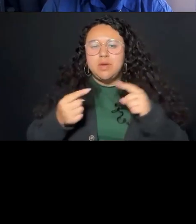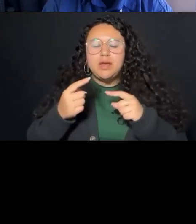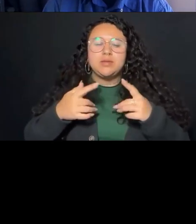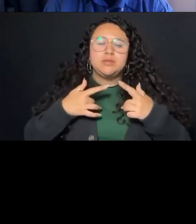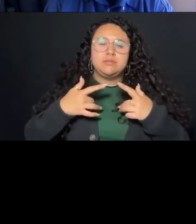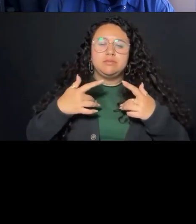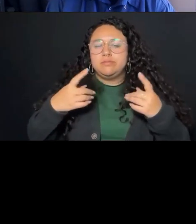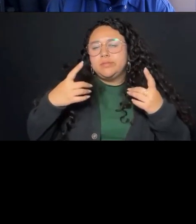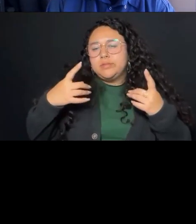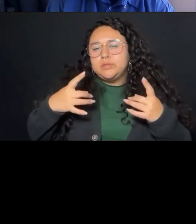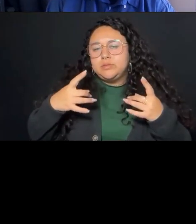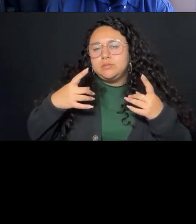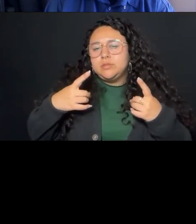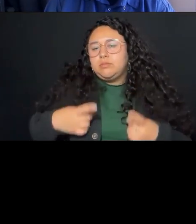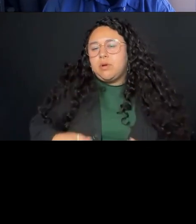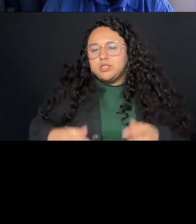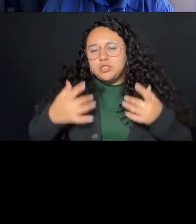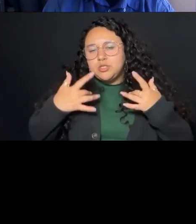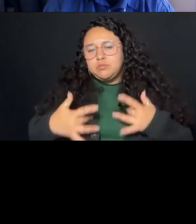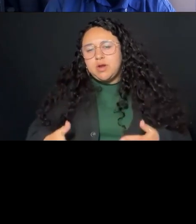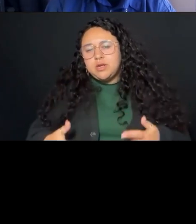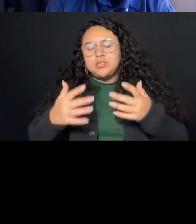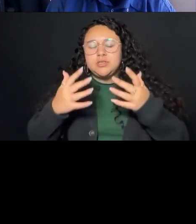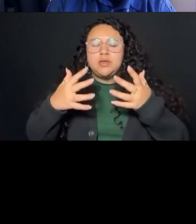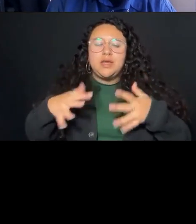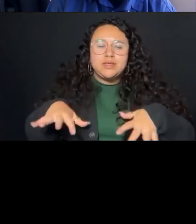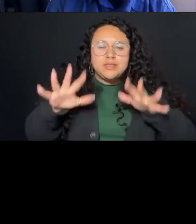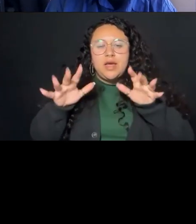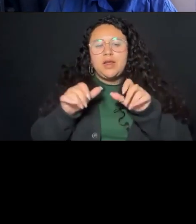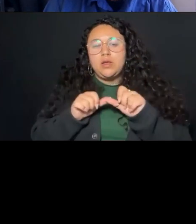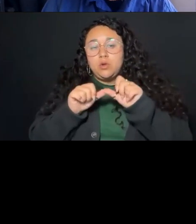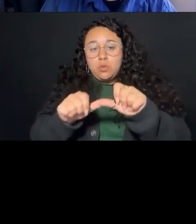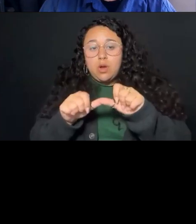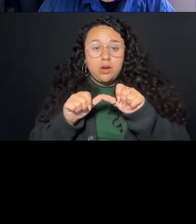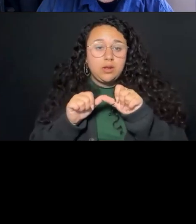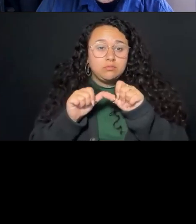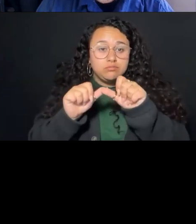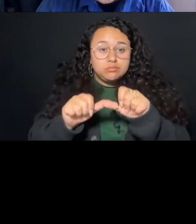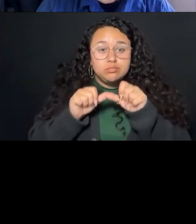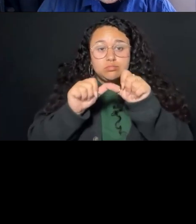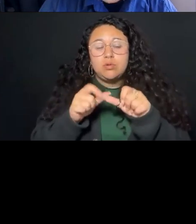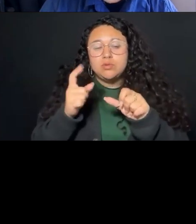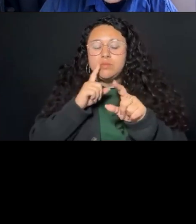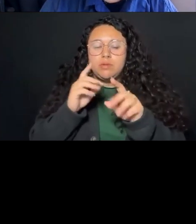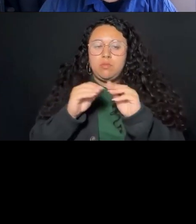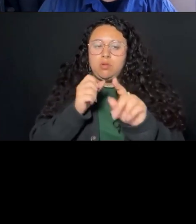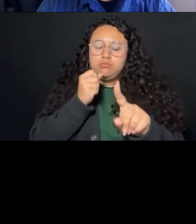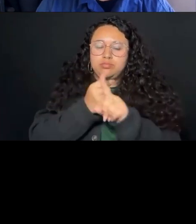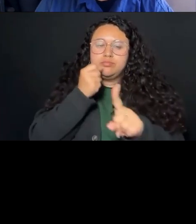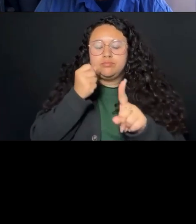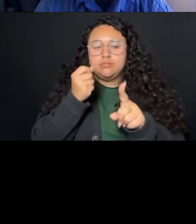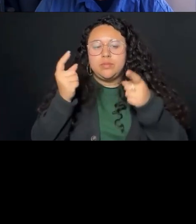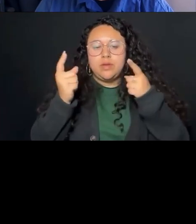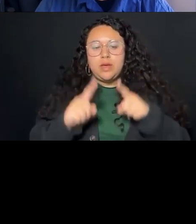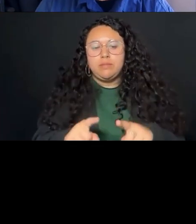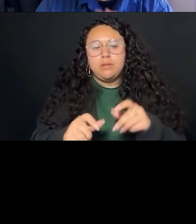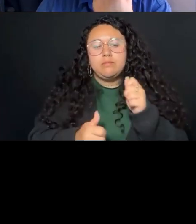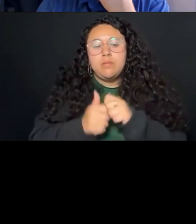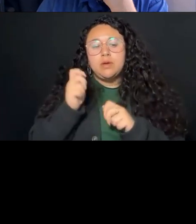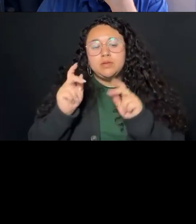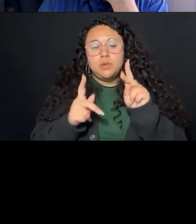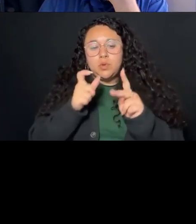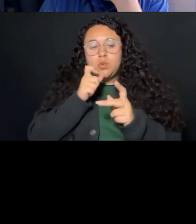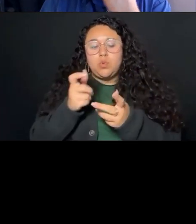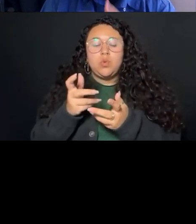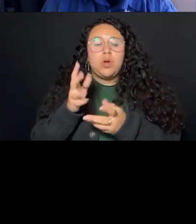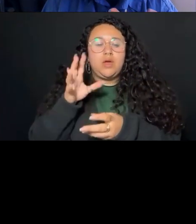and ongoing, or it could be something more acute. Majority of people that engage in cutting or other